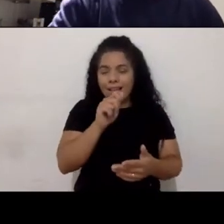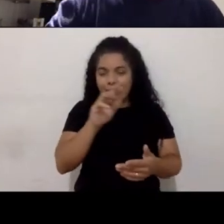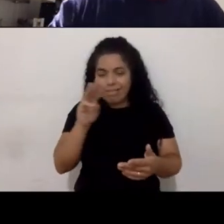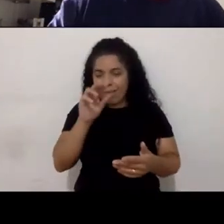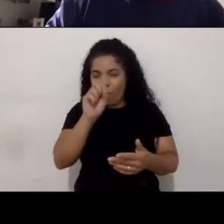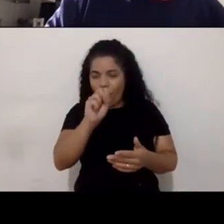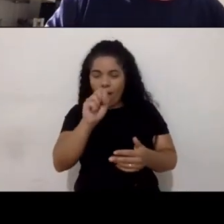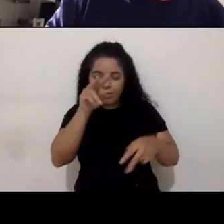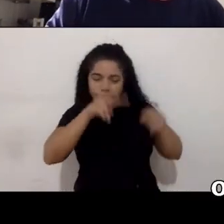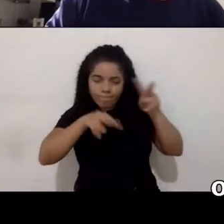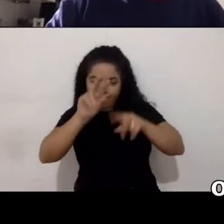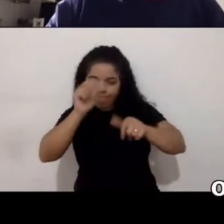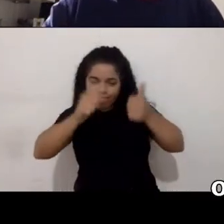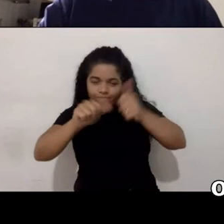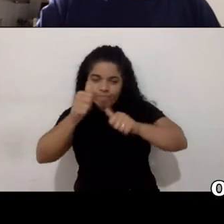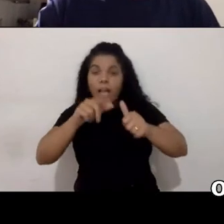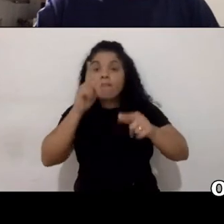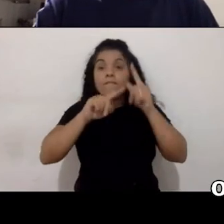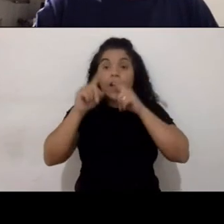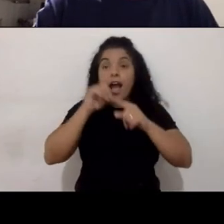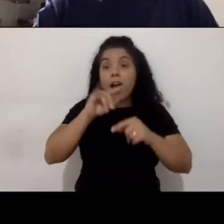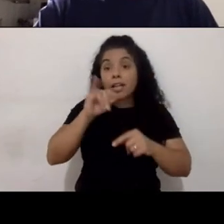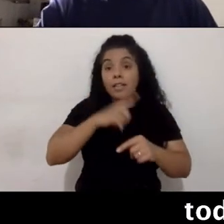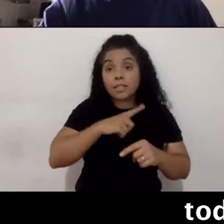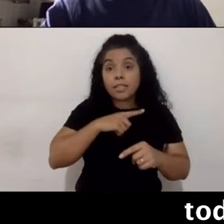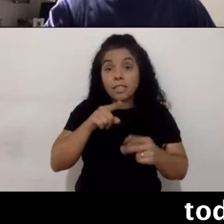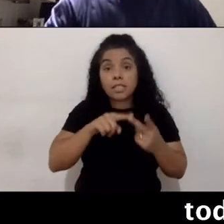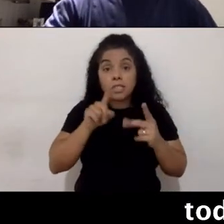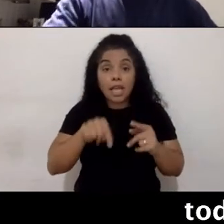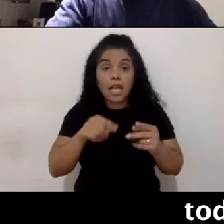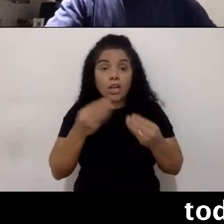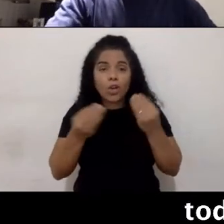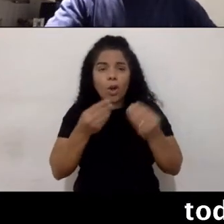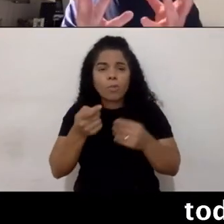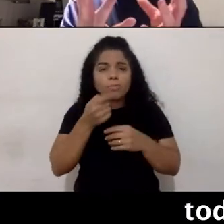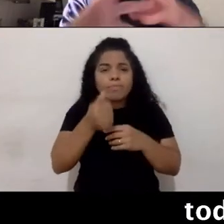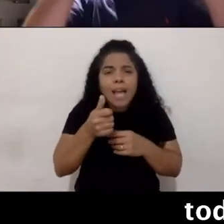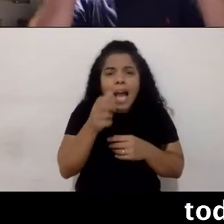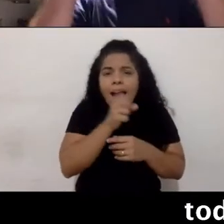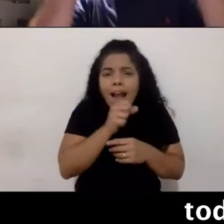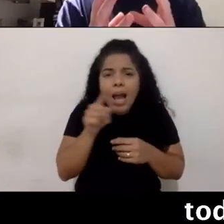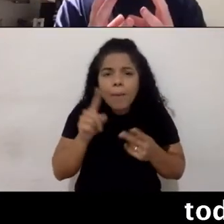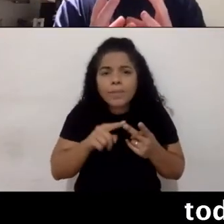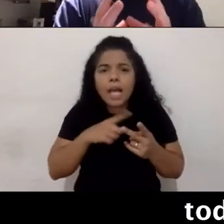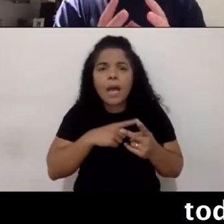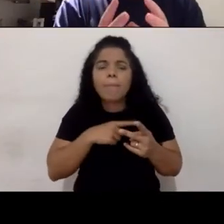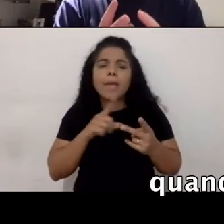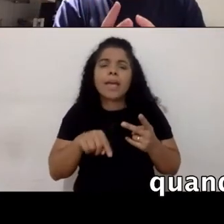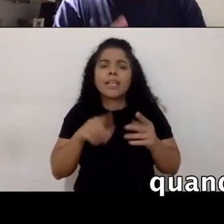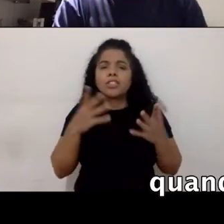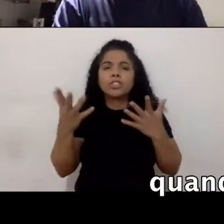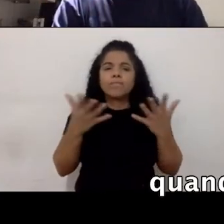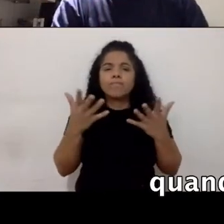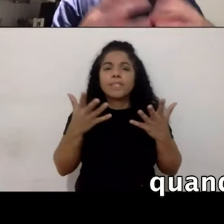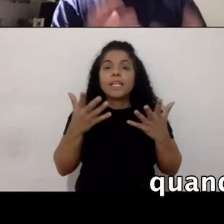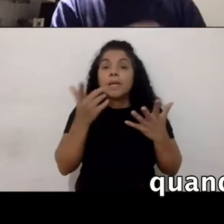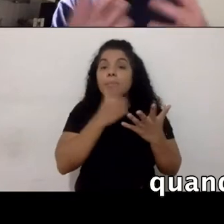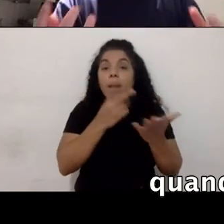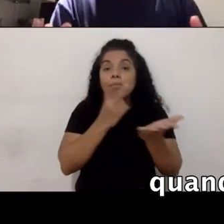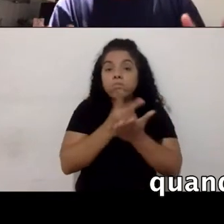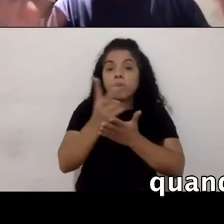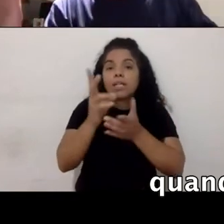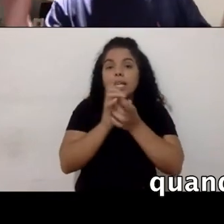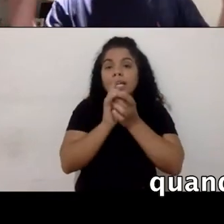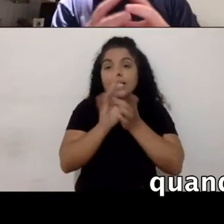over to another region or availability zone. And so this team, all of these things actually, when we sat down and worked it